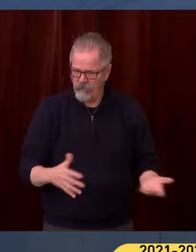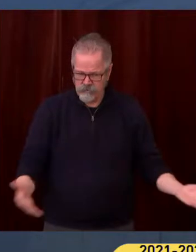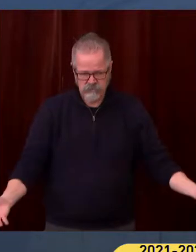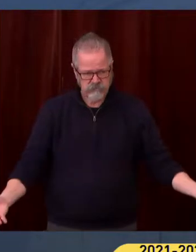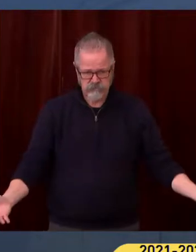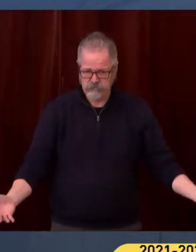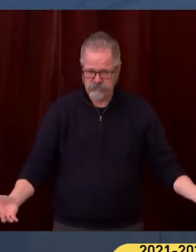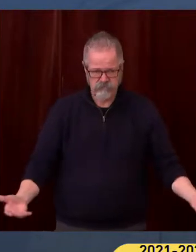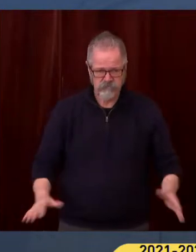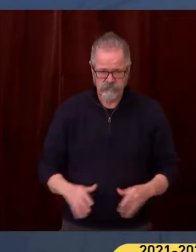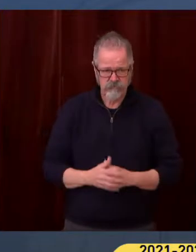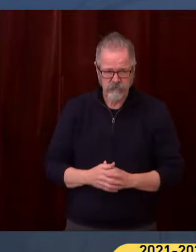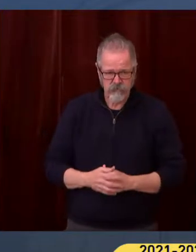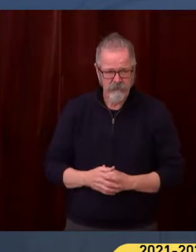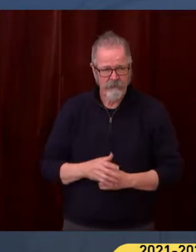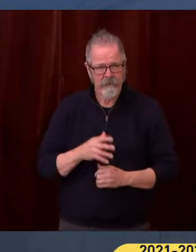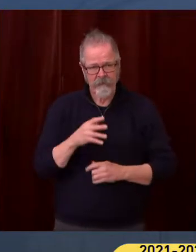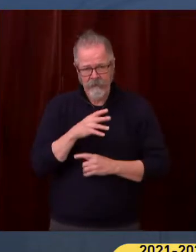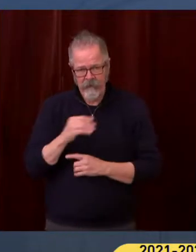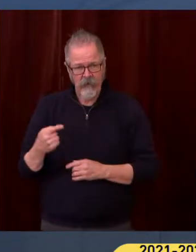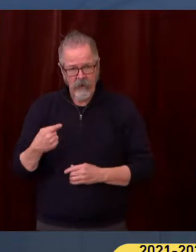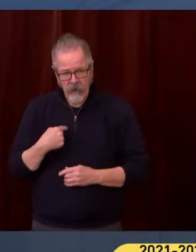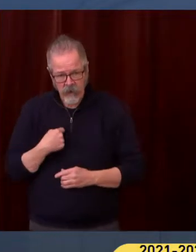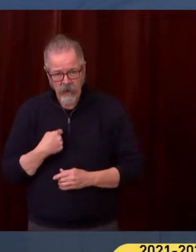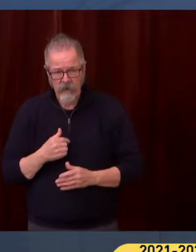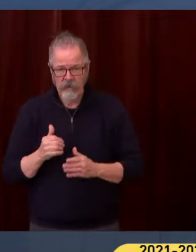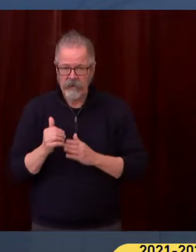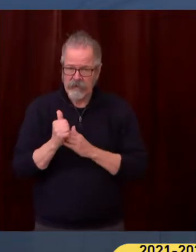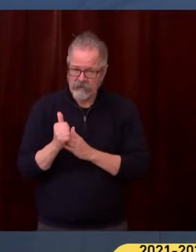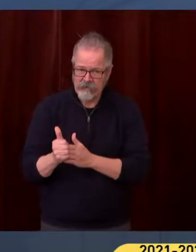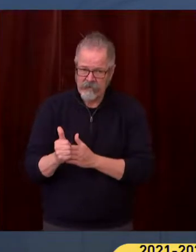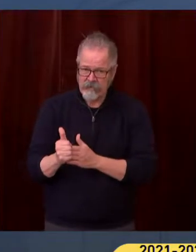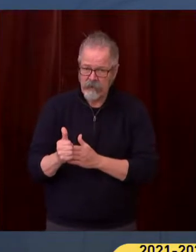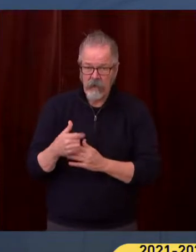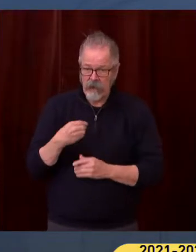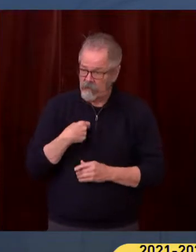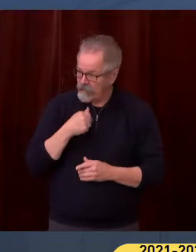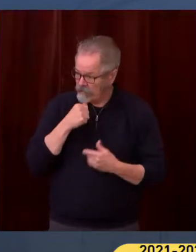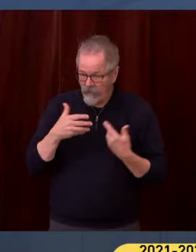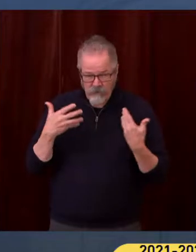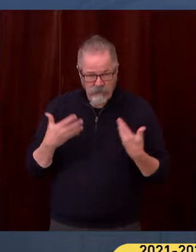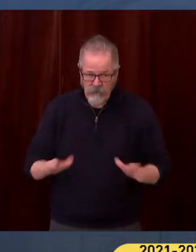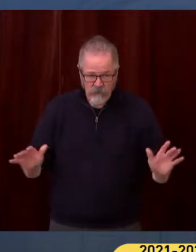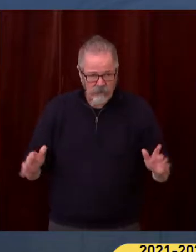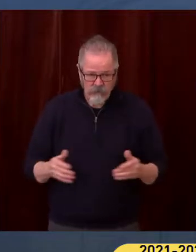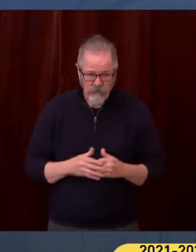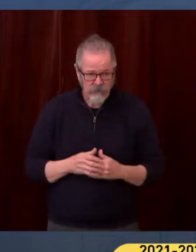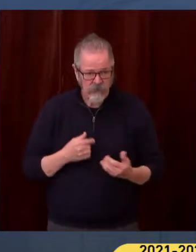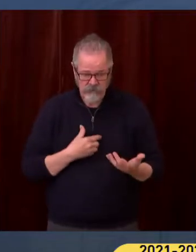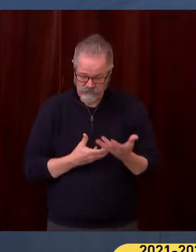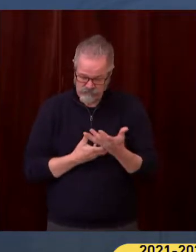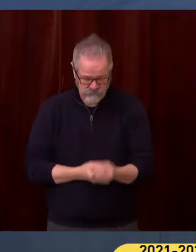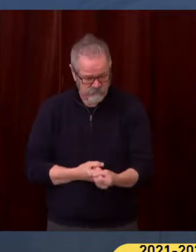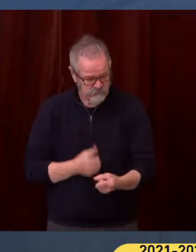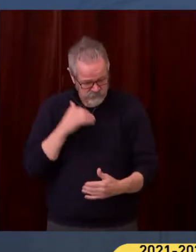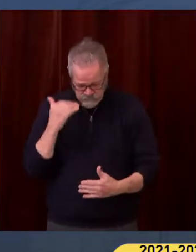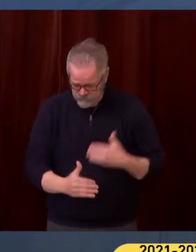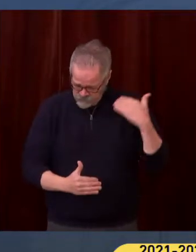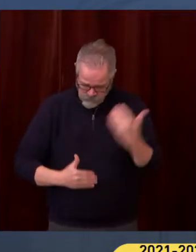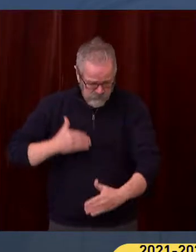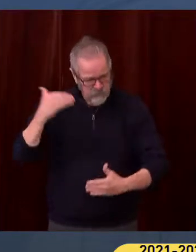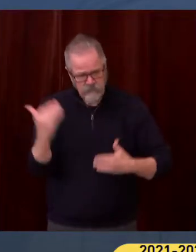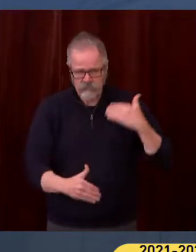And we're not done with this yet. So I feel very confident about progress this year. And I'm looking forward to signing some good bills.